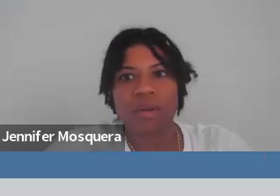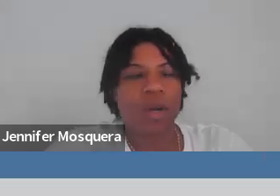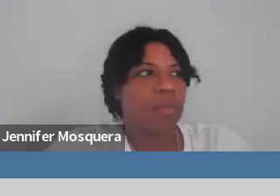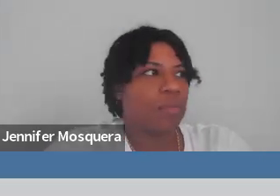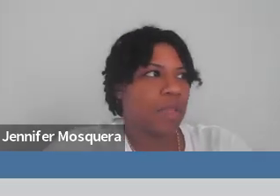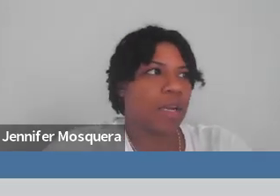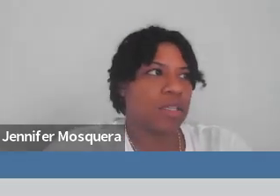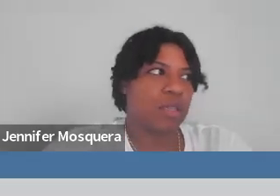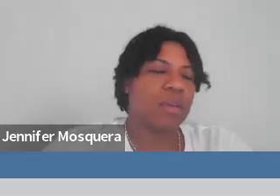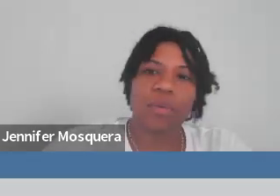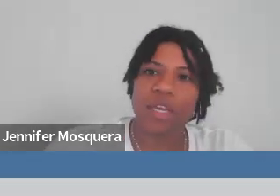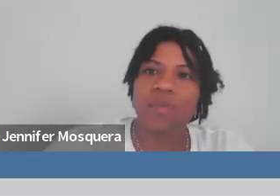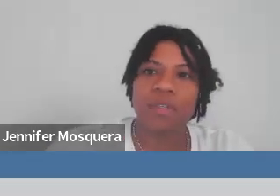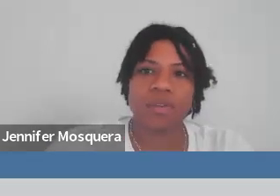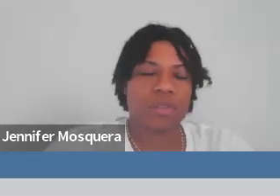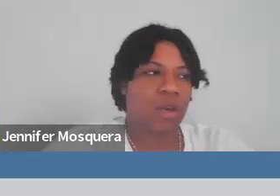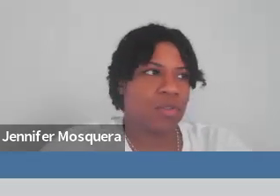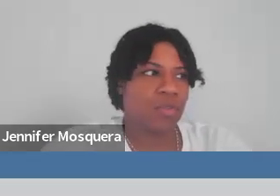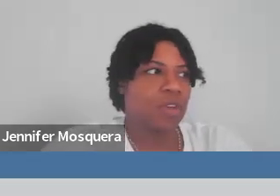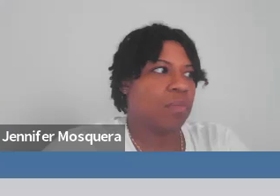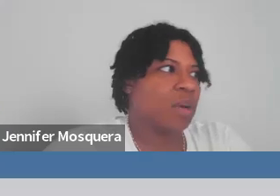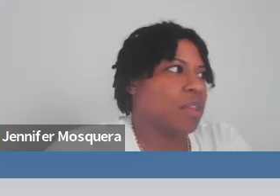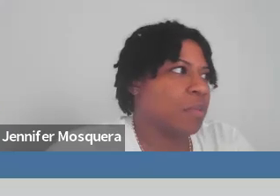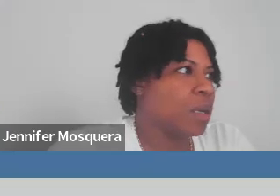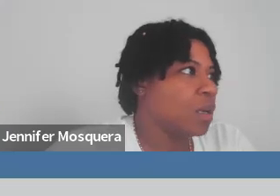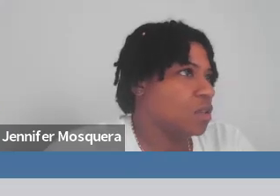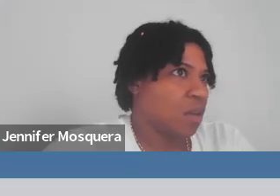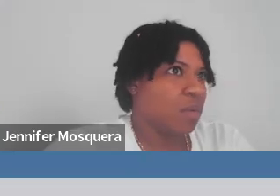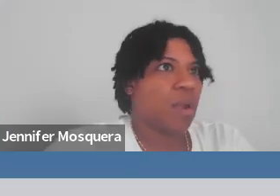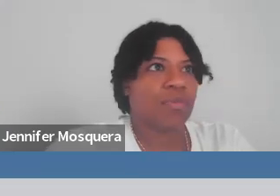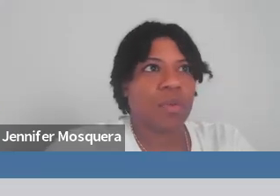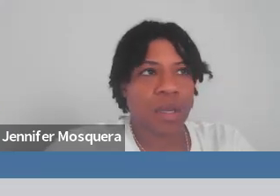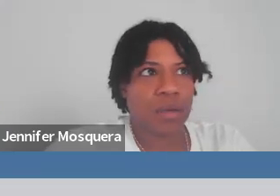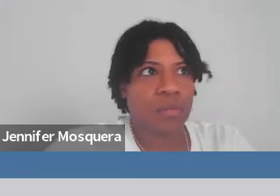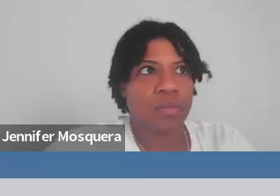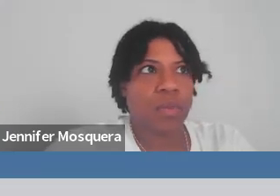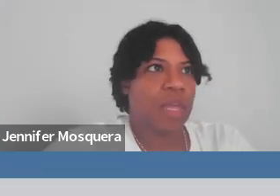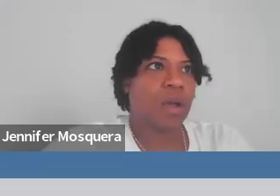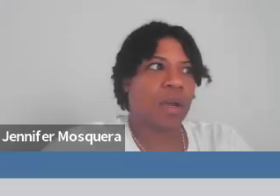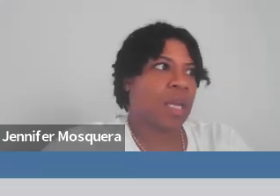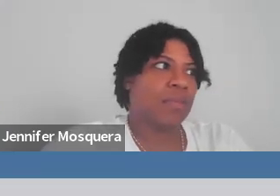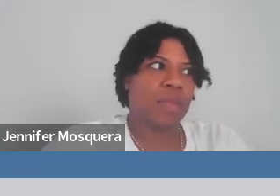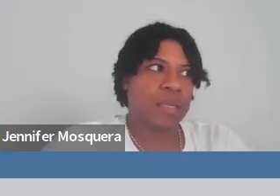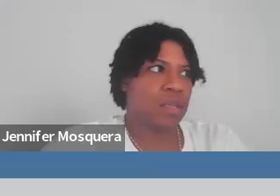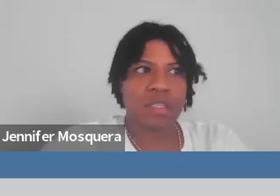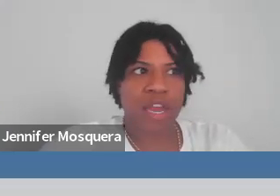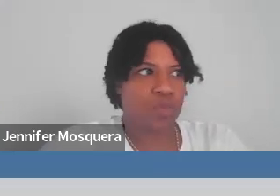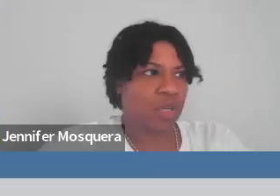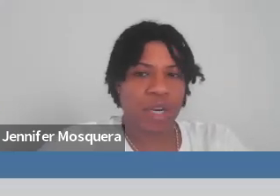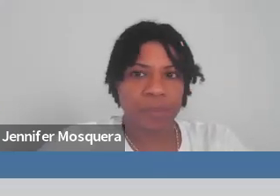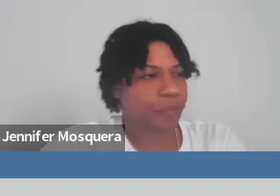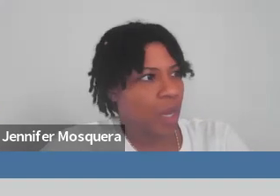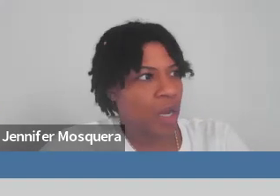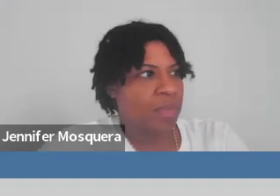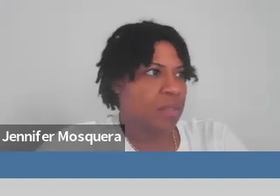dashboard. Okay. But like I said, the network has been a little slow, so if you can bear with me. So everyone, when they log in, they see this